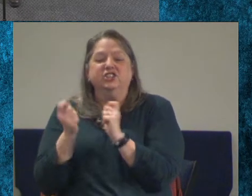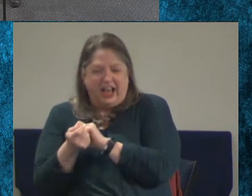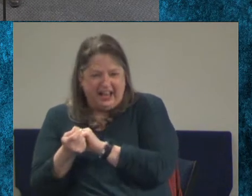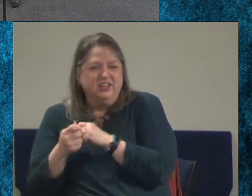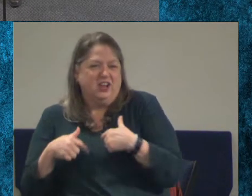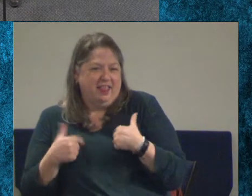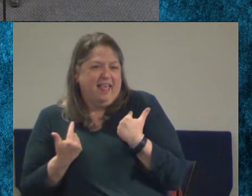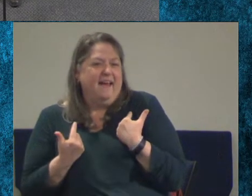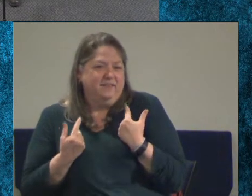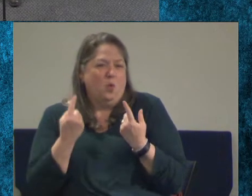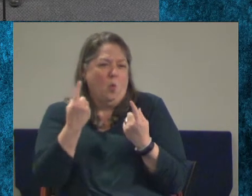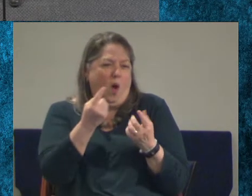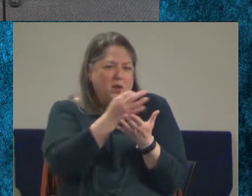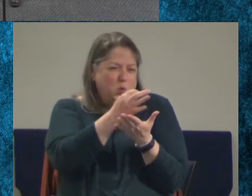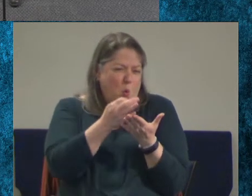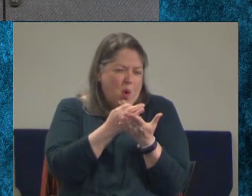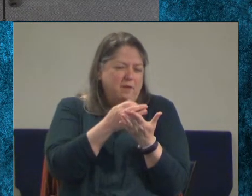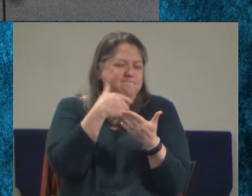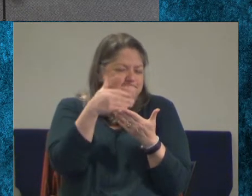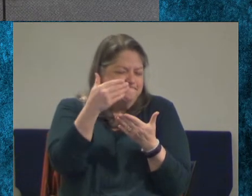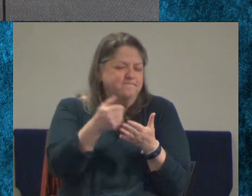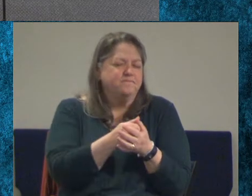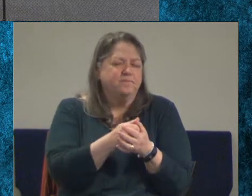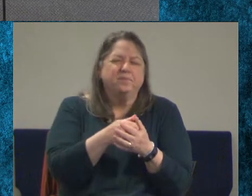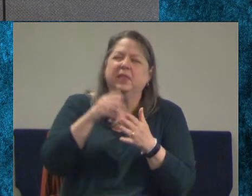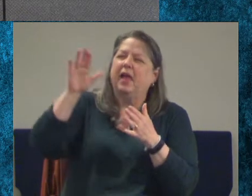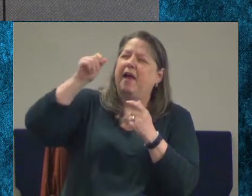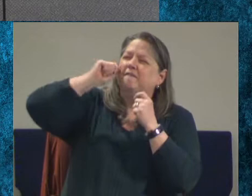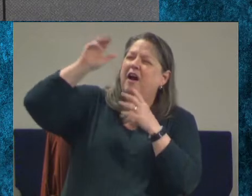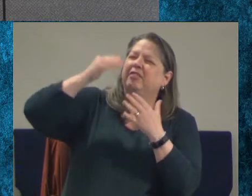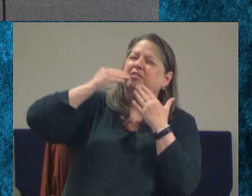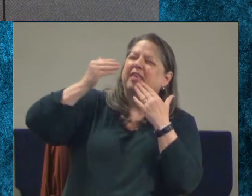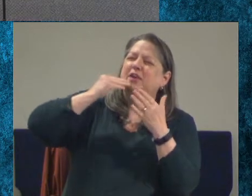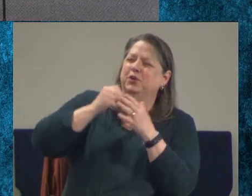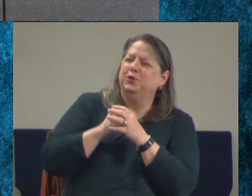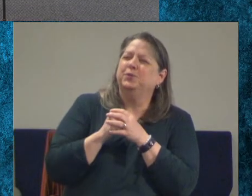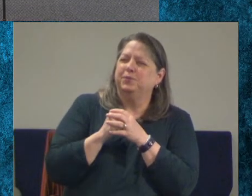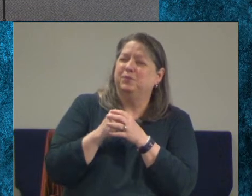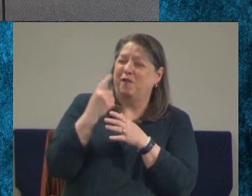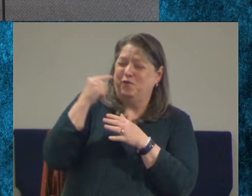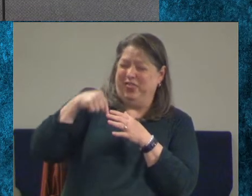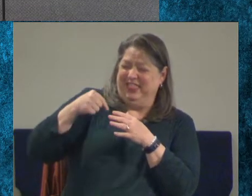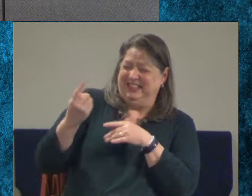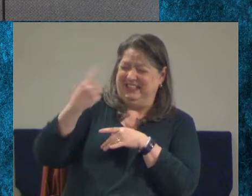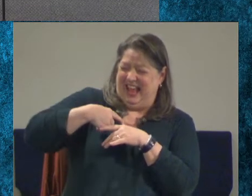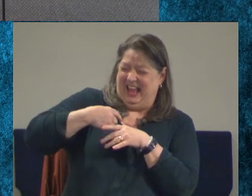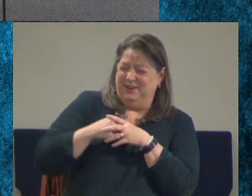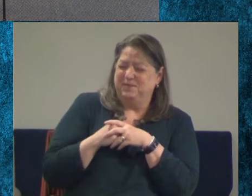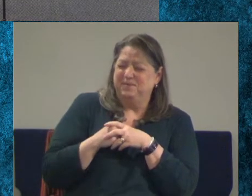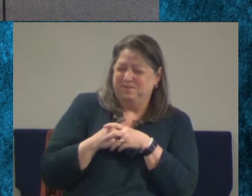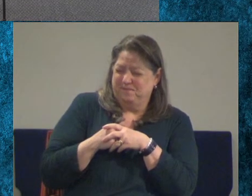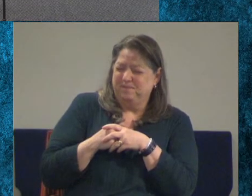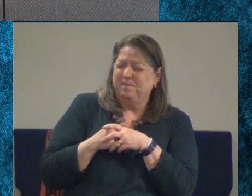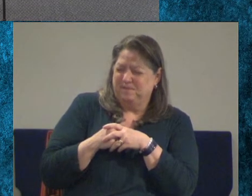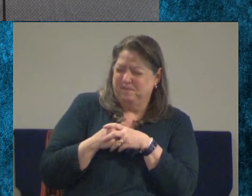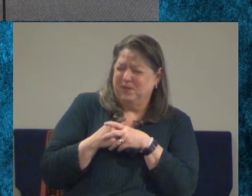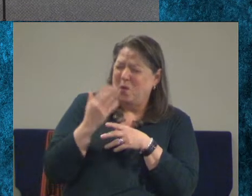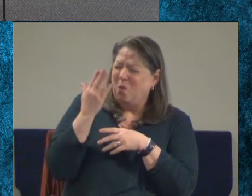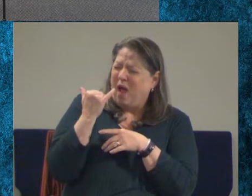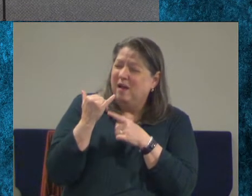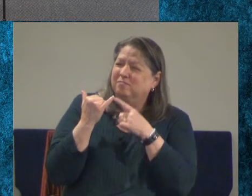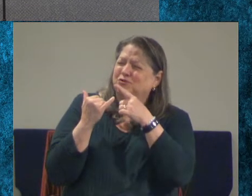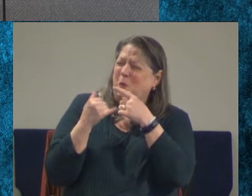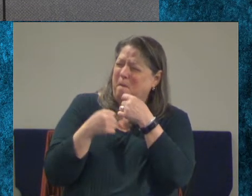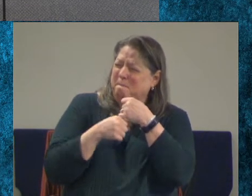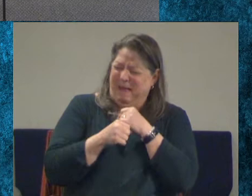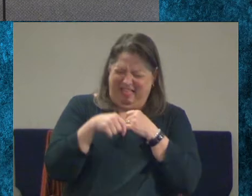righty, let's pray. Father, thank you for this day, for you have made it, and we